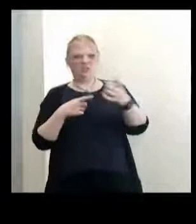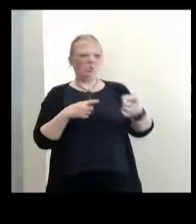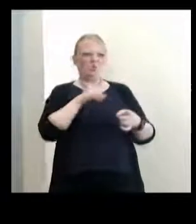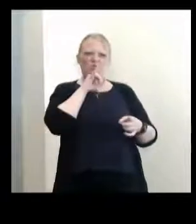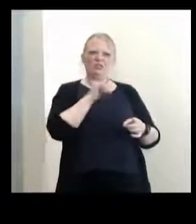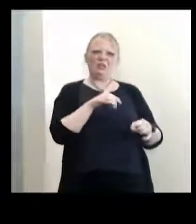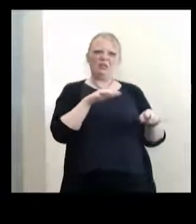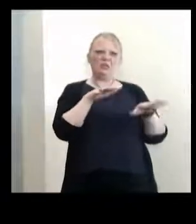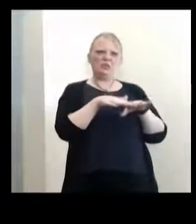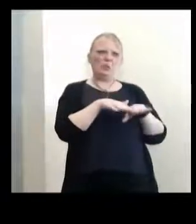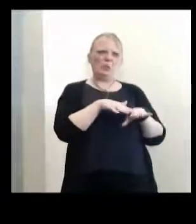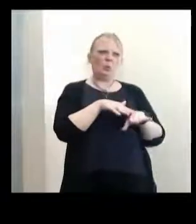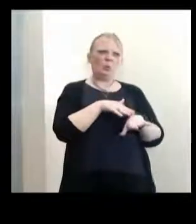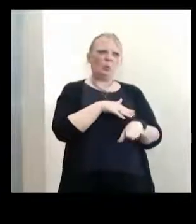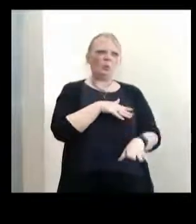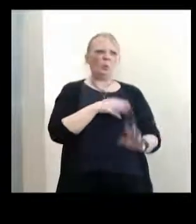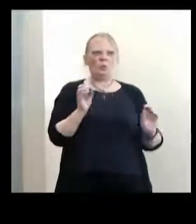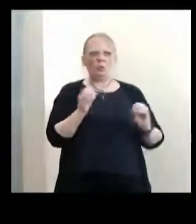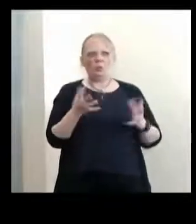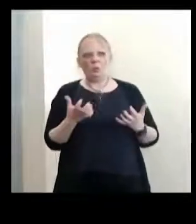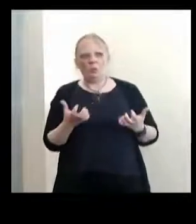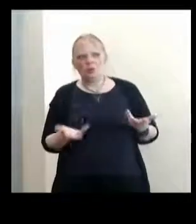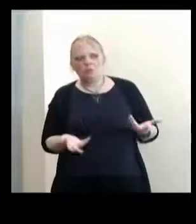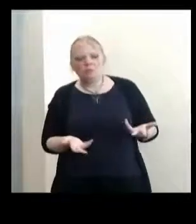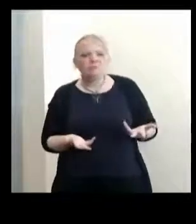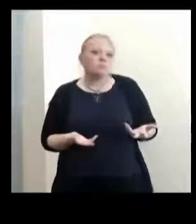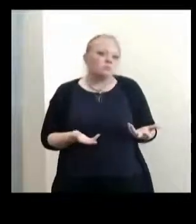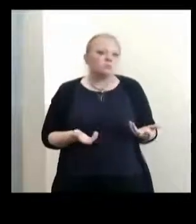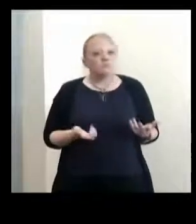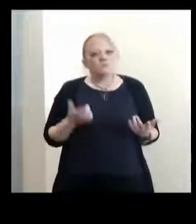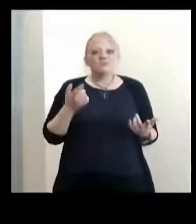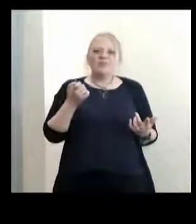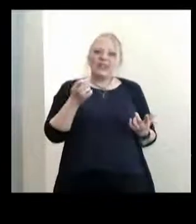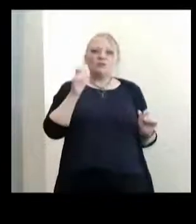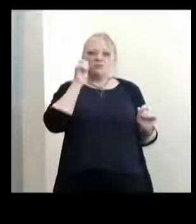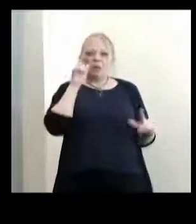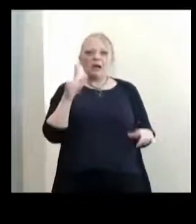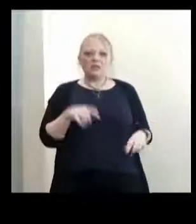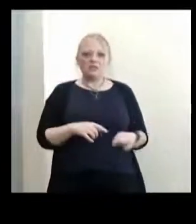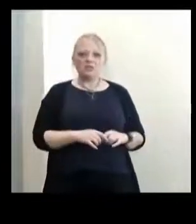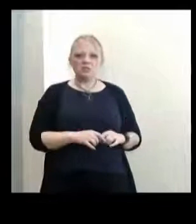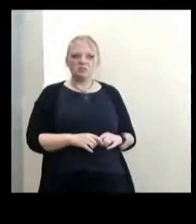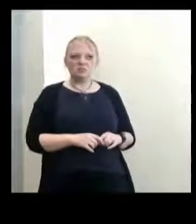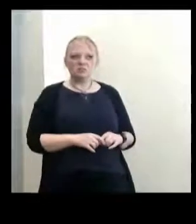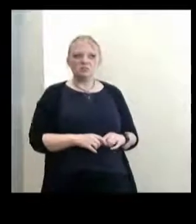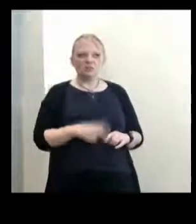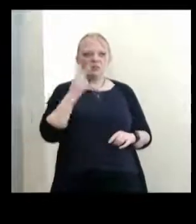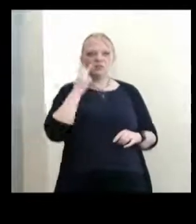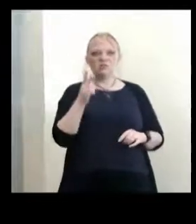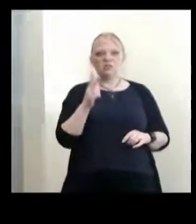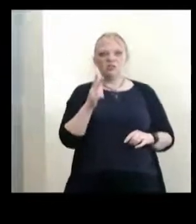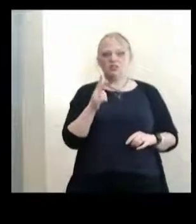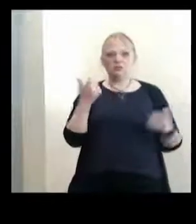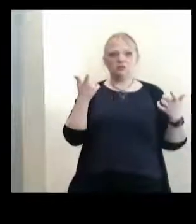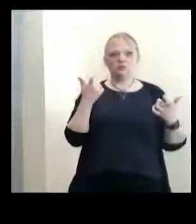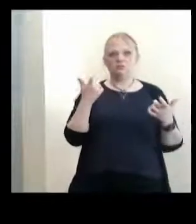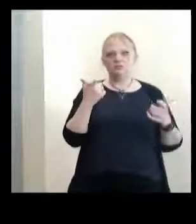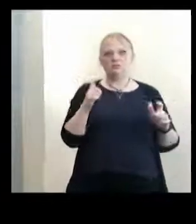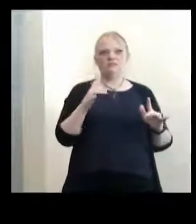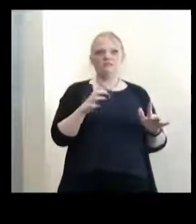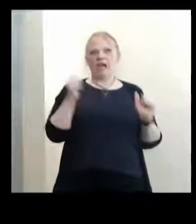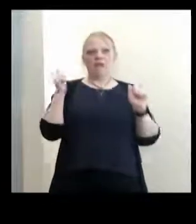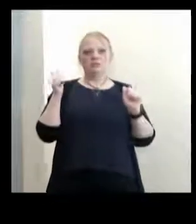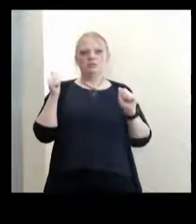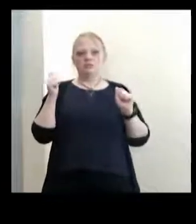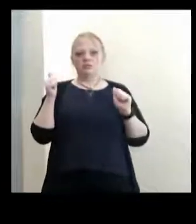down. So I'm a little surprised that we've seen this rapid move from just so